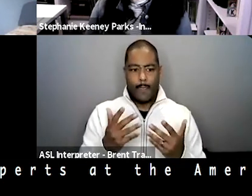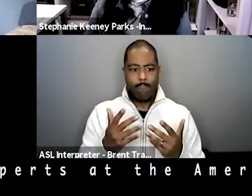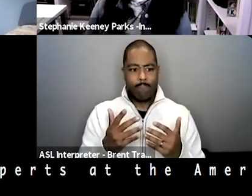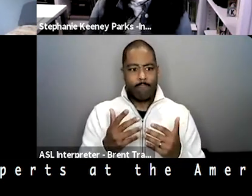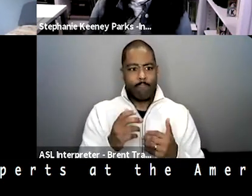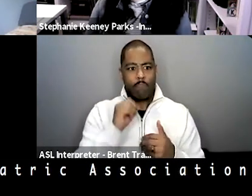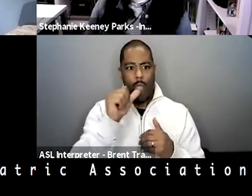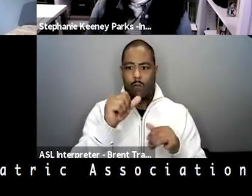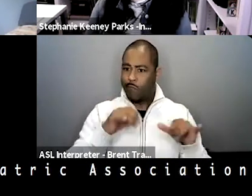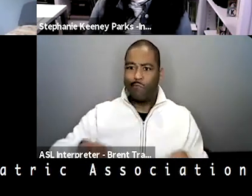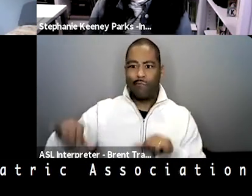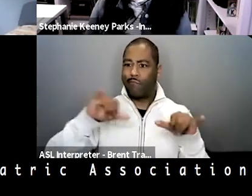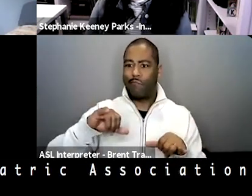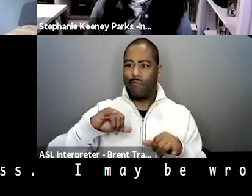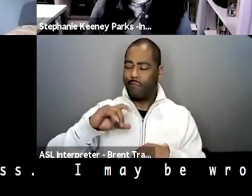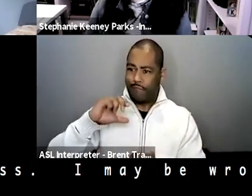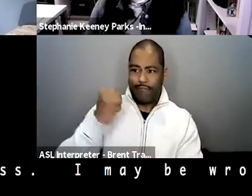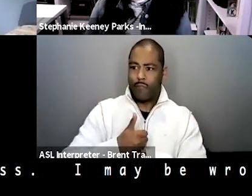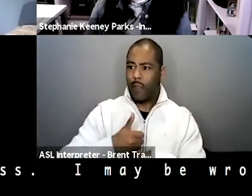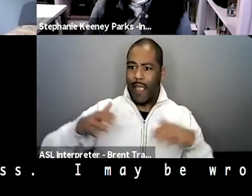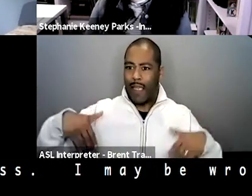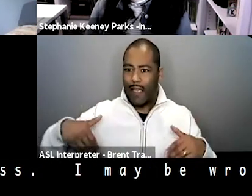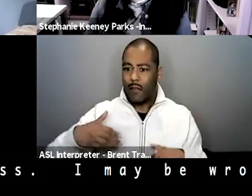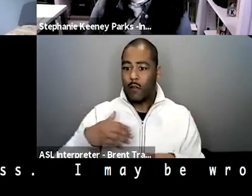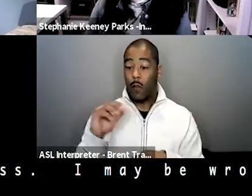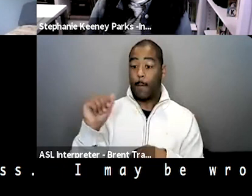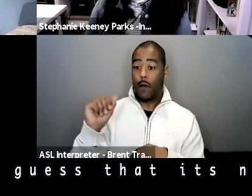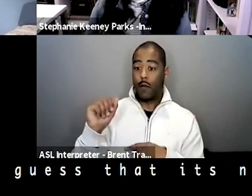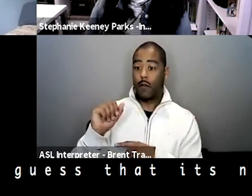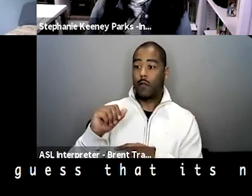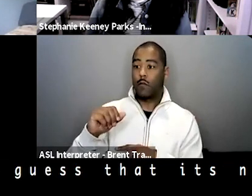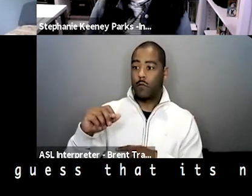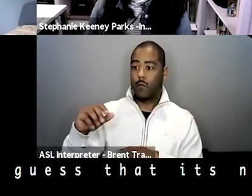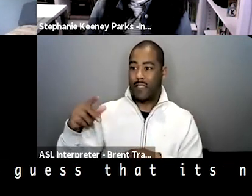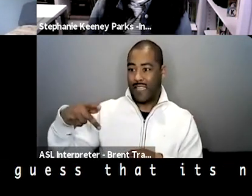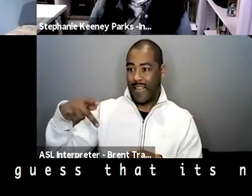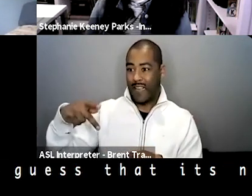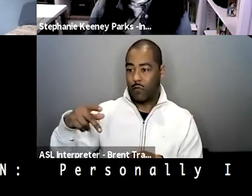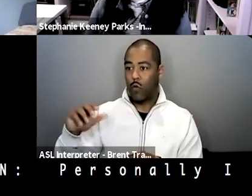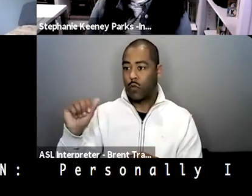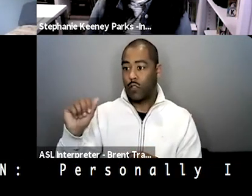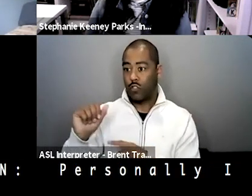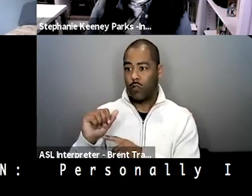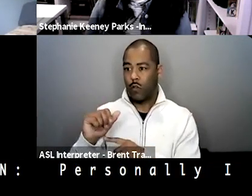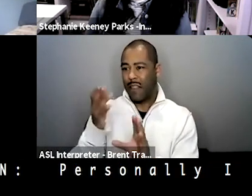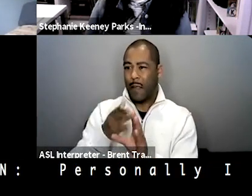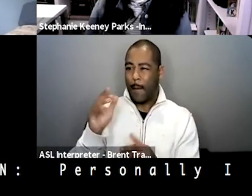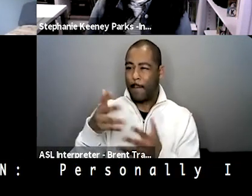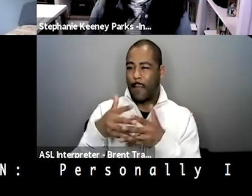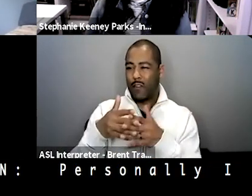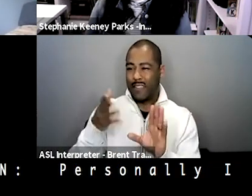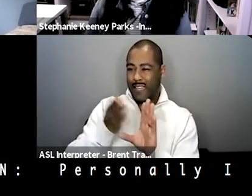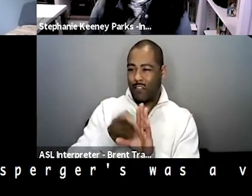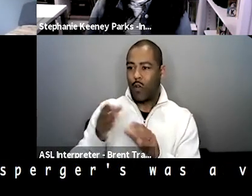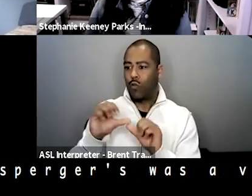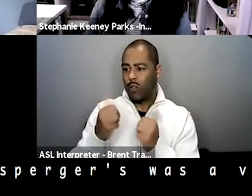by the experts at the American Psychiatric Association, is my guess. I may be wrong, but it's my guess that it's not over.